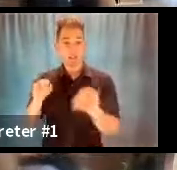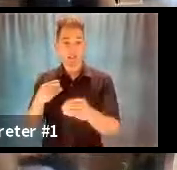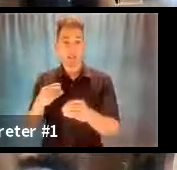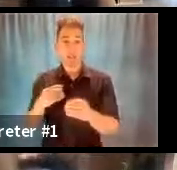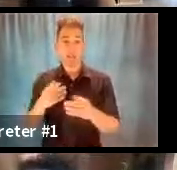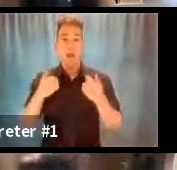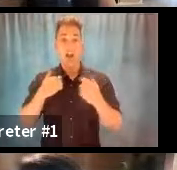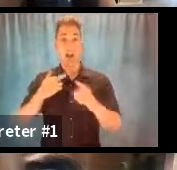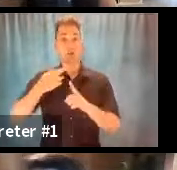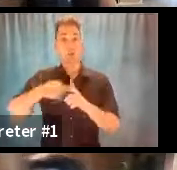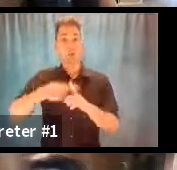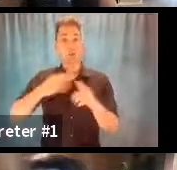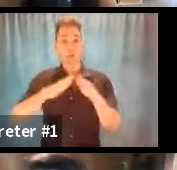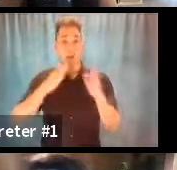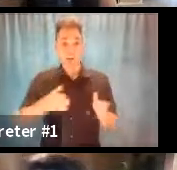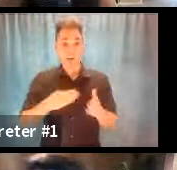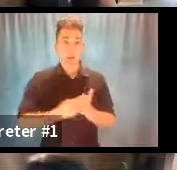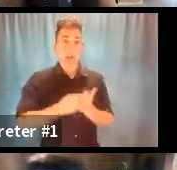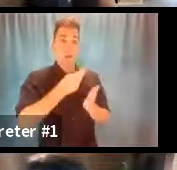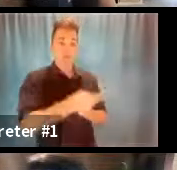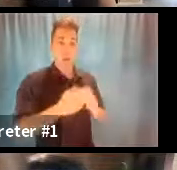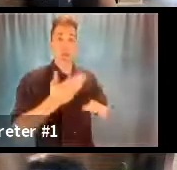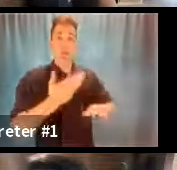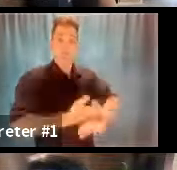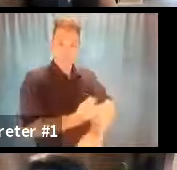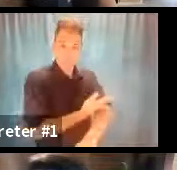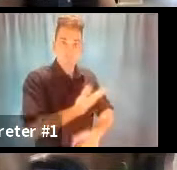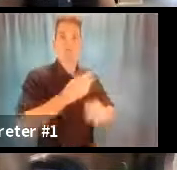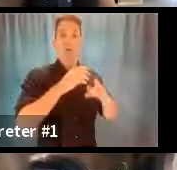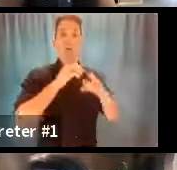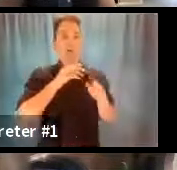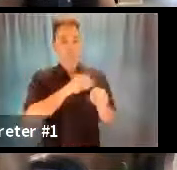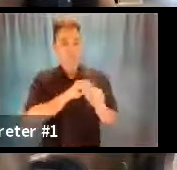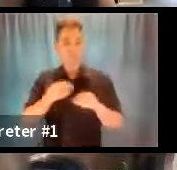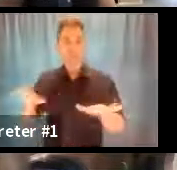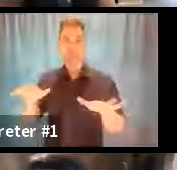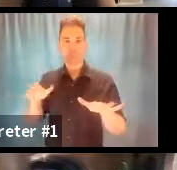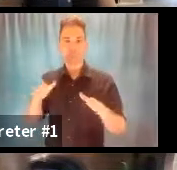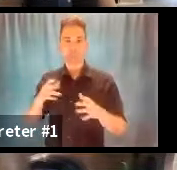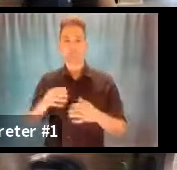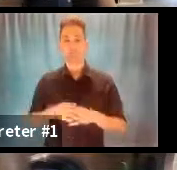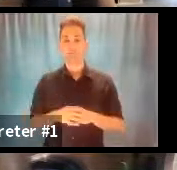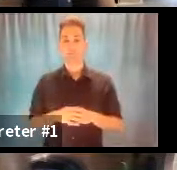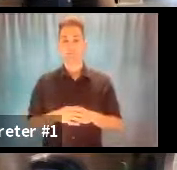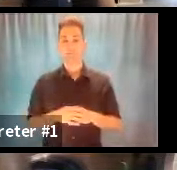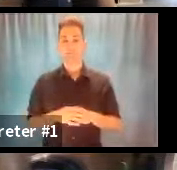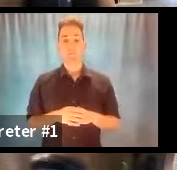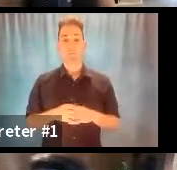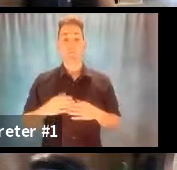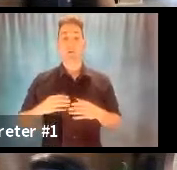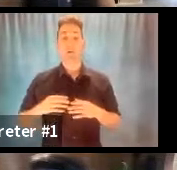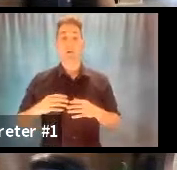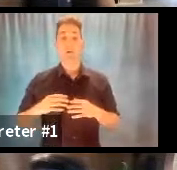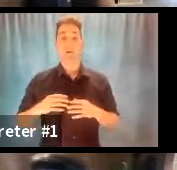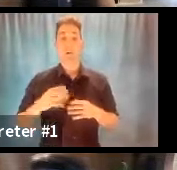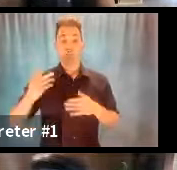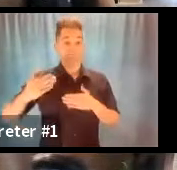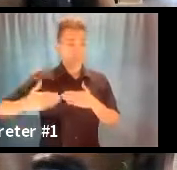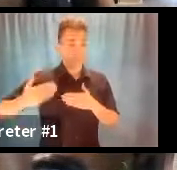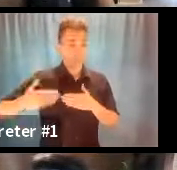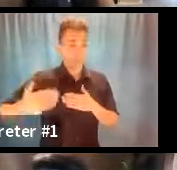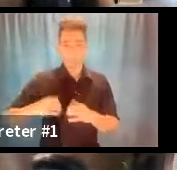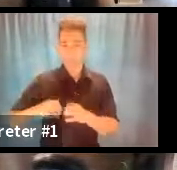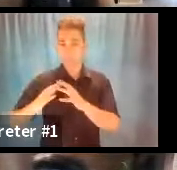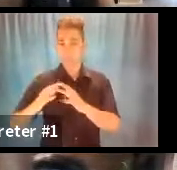housing. In 1990, we created another organization called Sanctuary